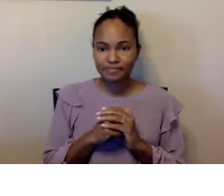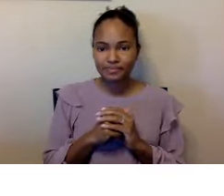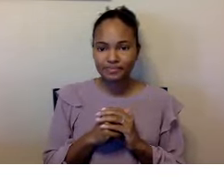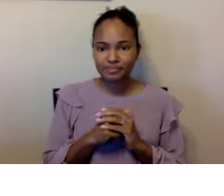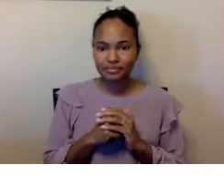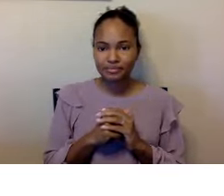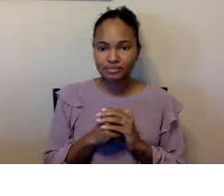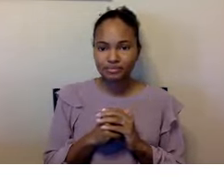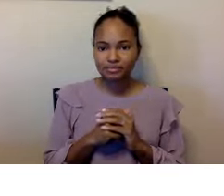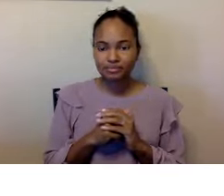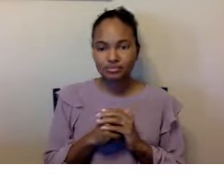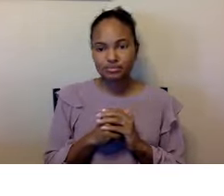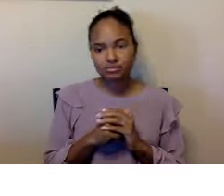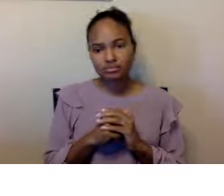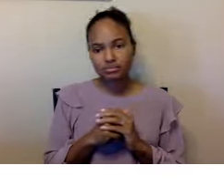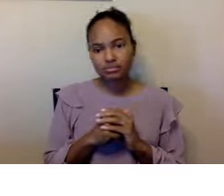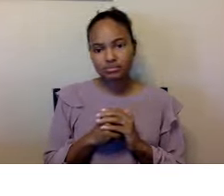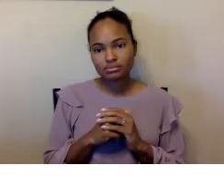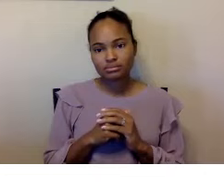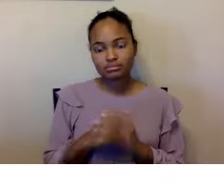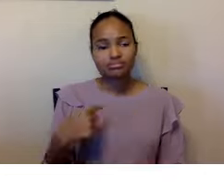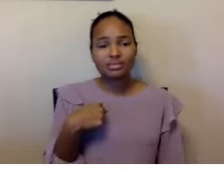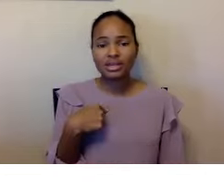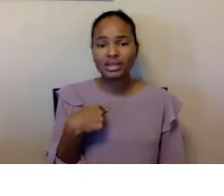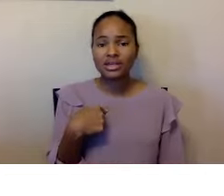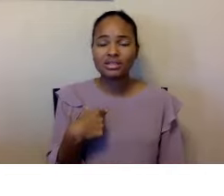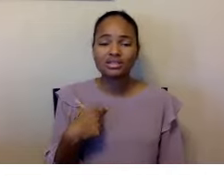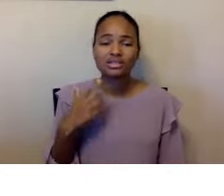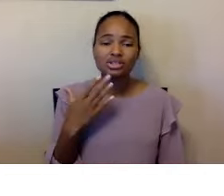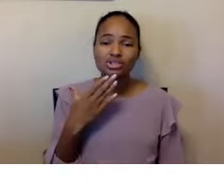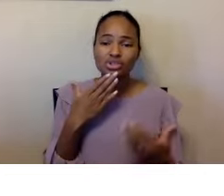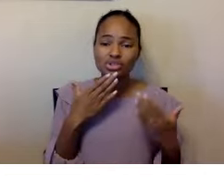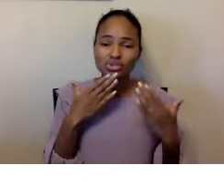I am grateful to see a shift in